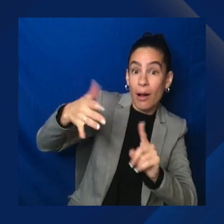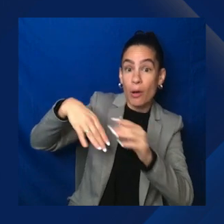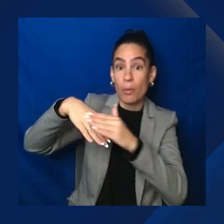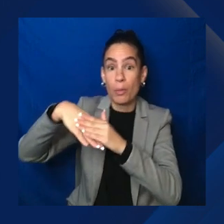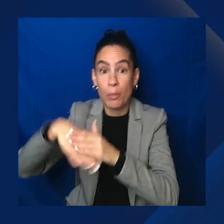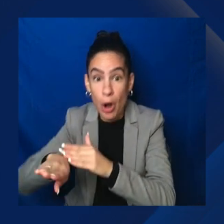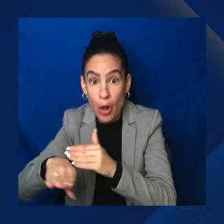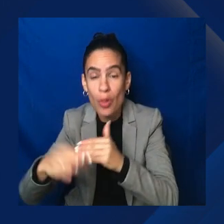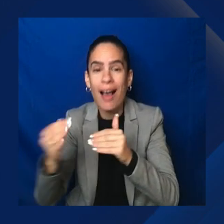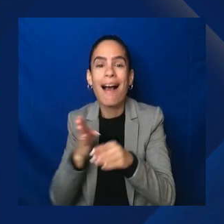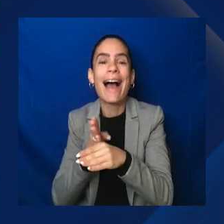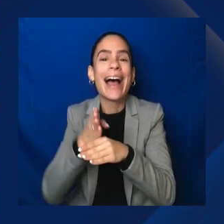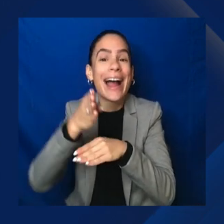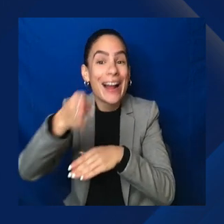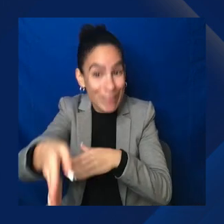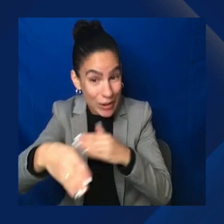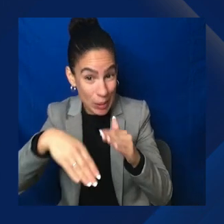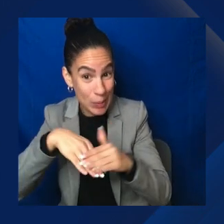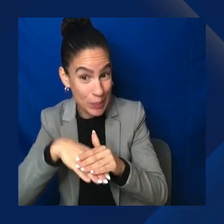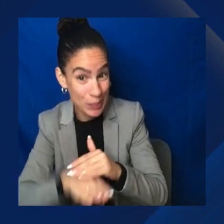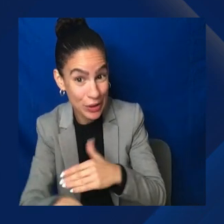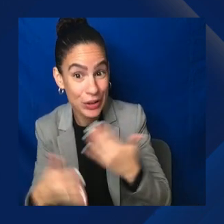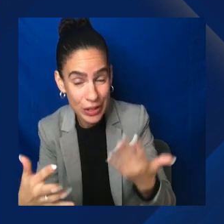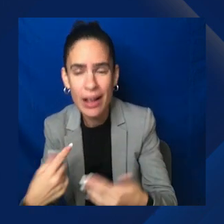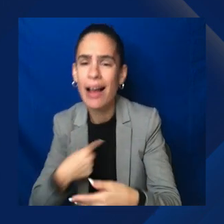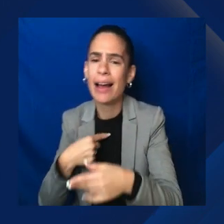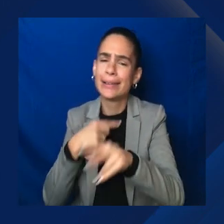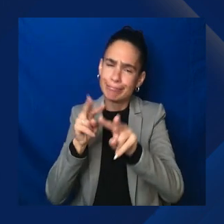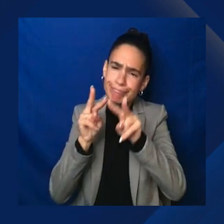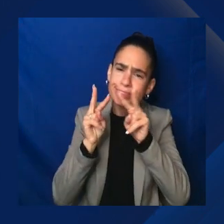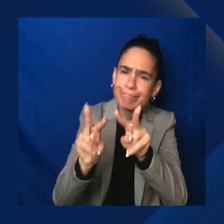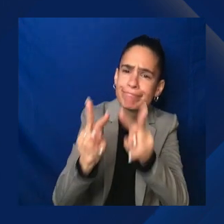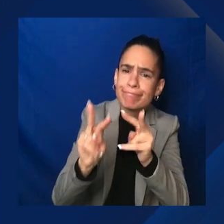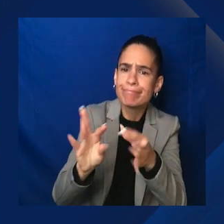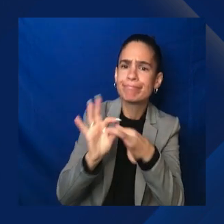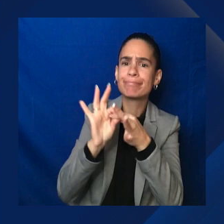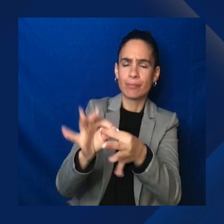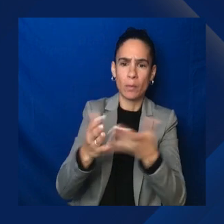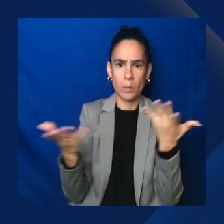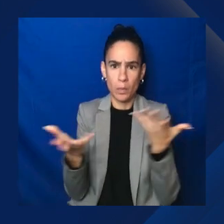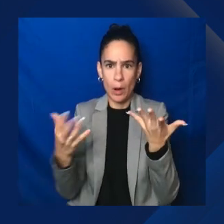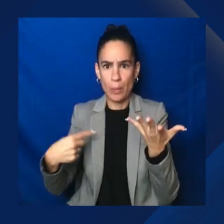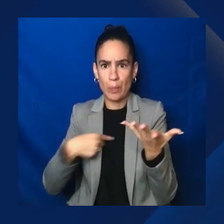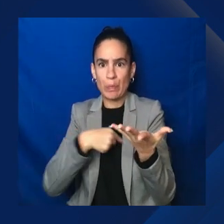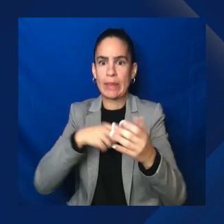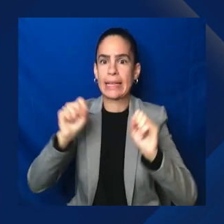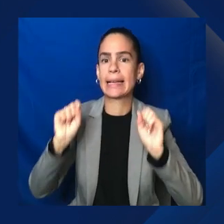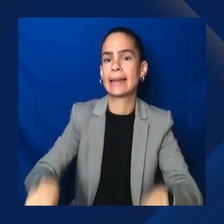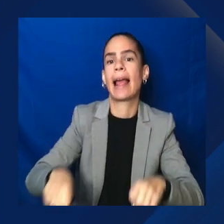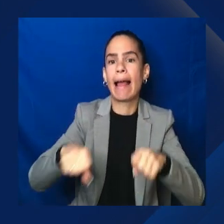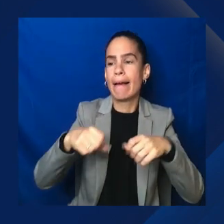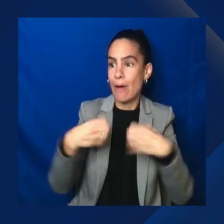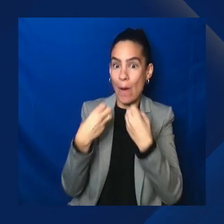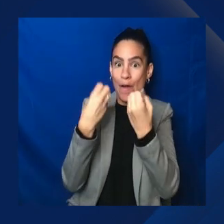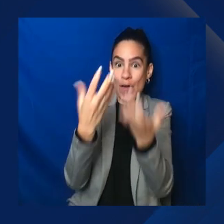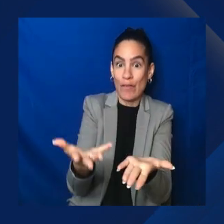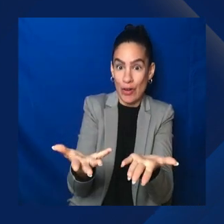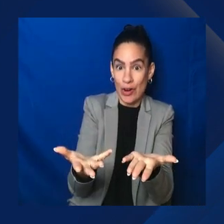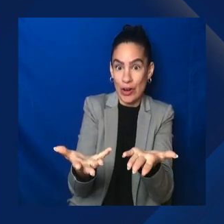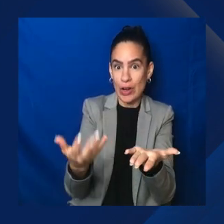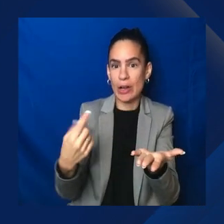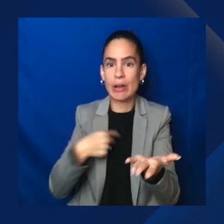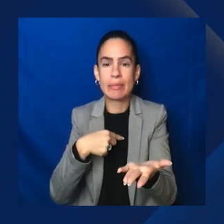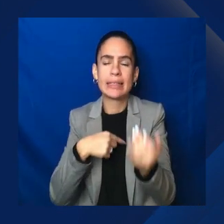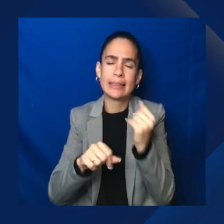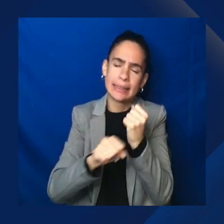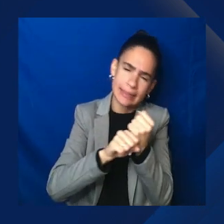things I'm particularly excited about is that what we will do is extend support through Medicaid